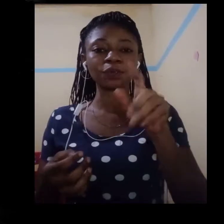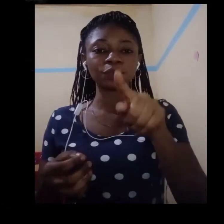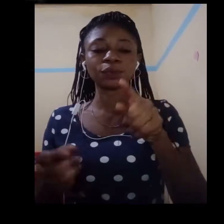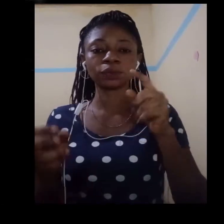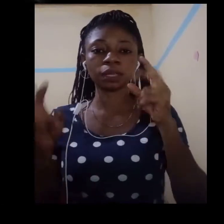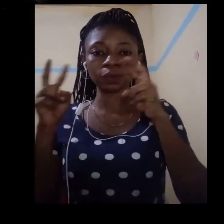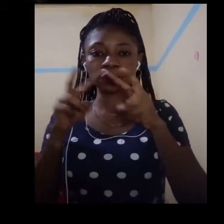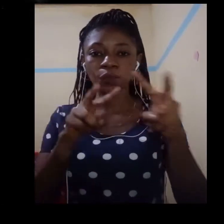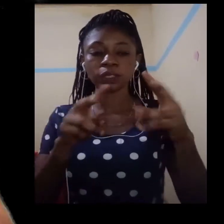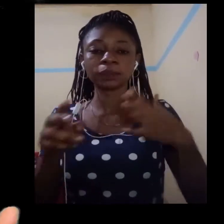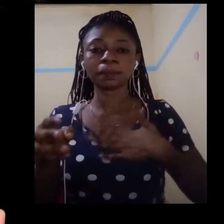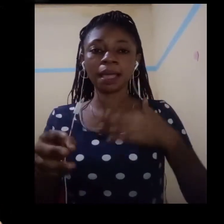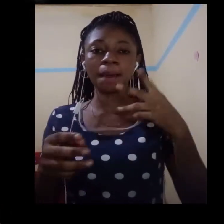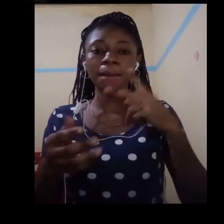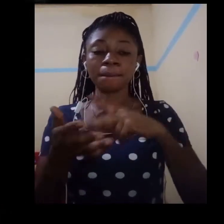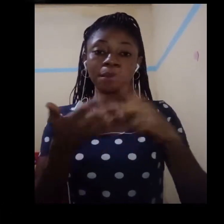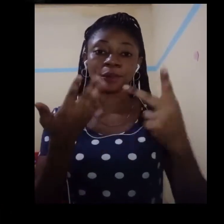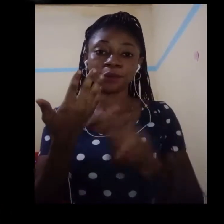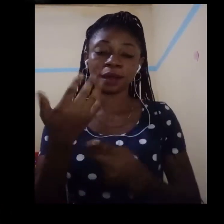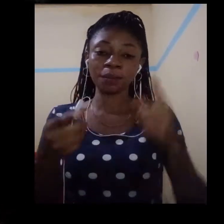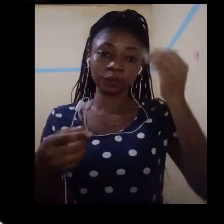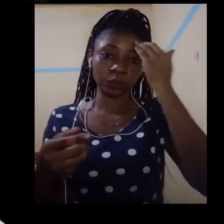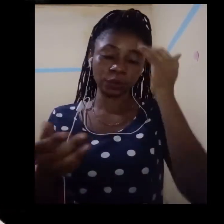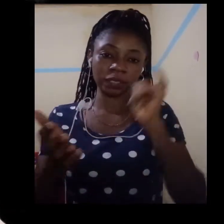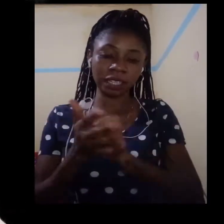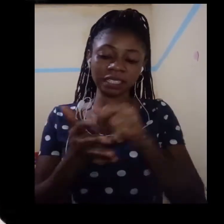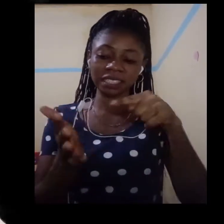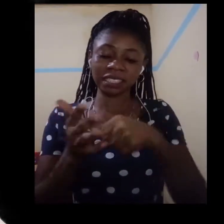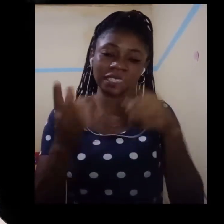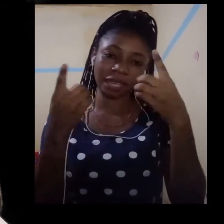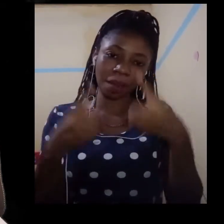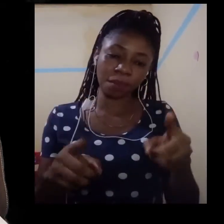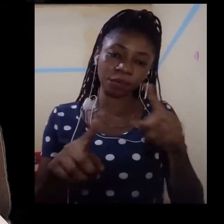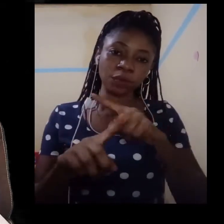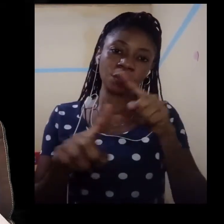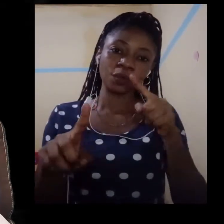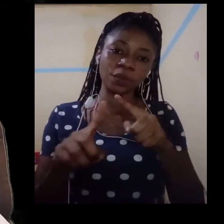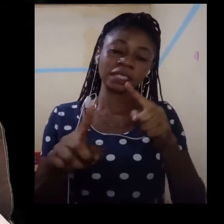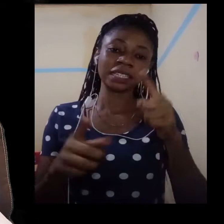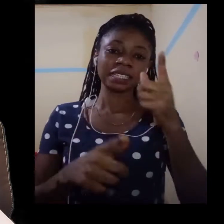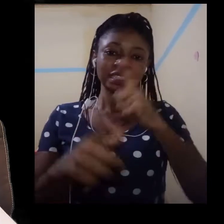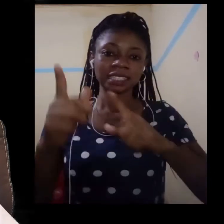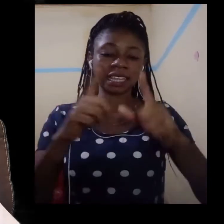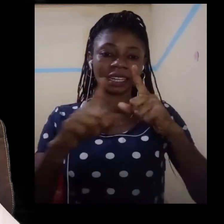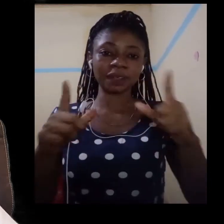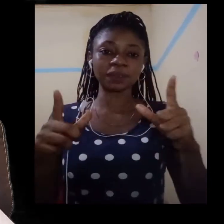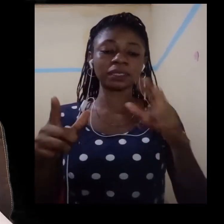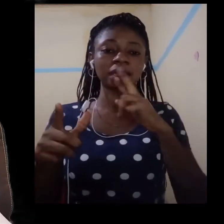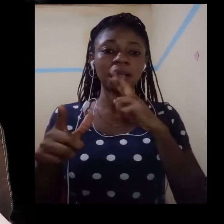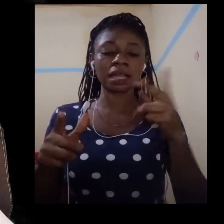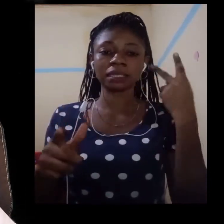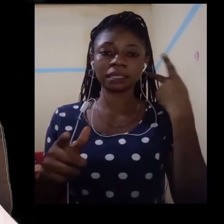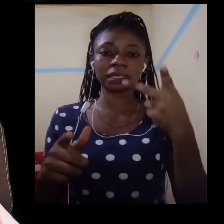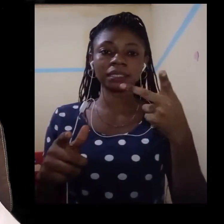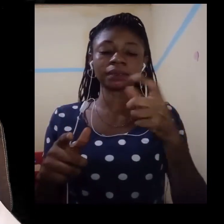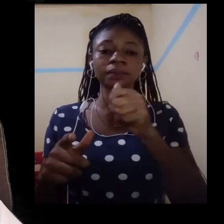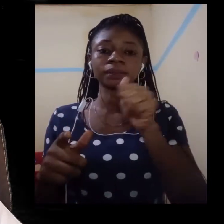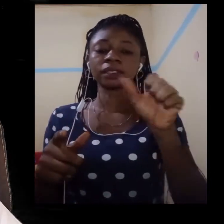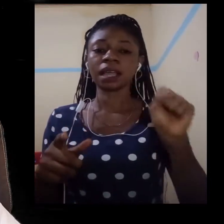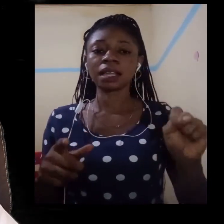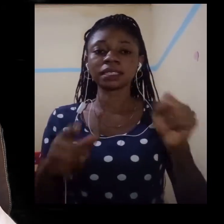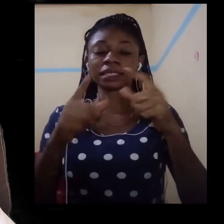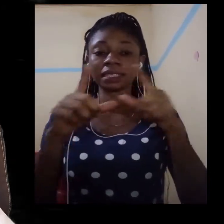know, that this came about when sign languages were regarded as language and they